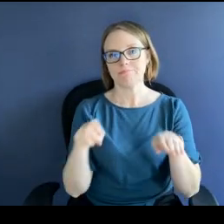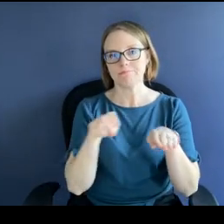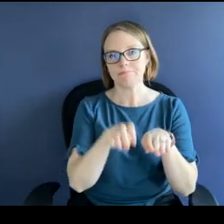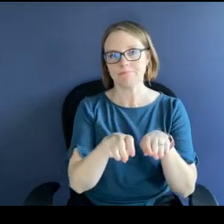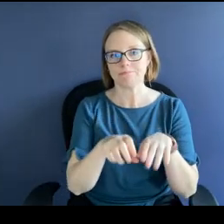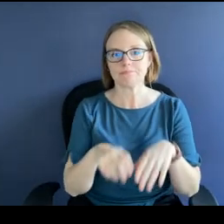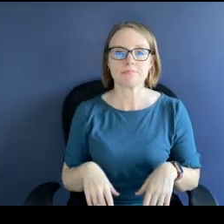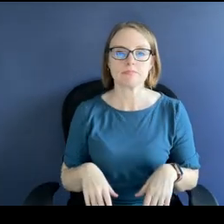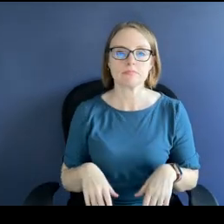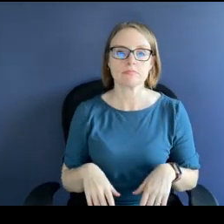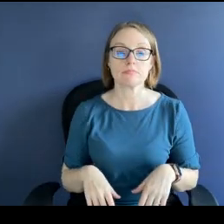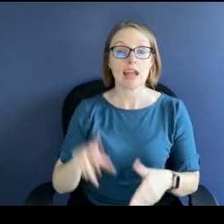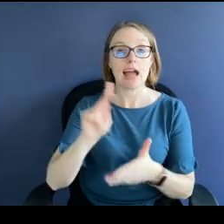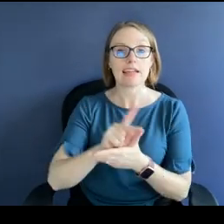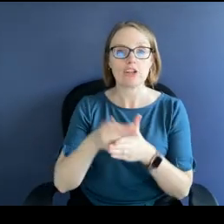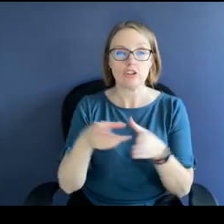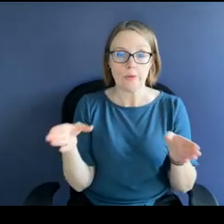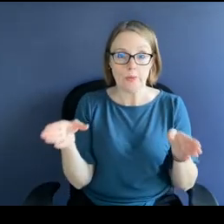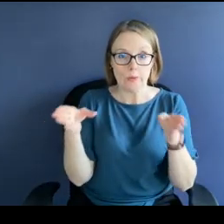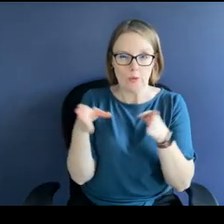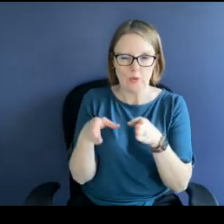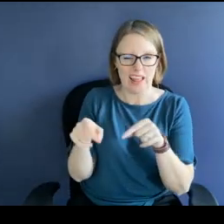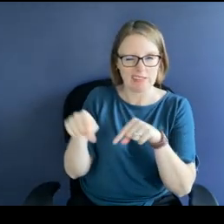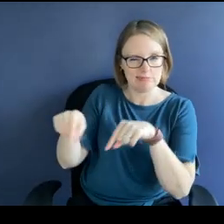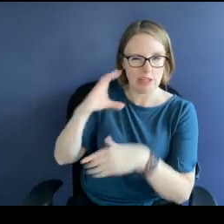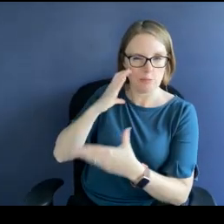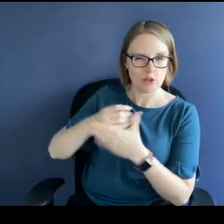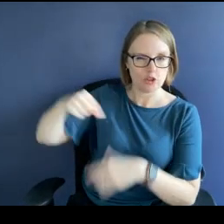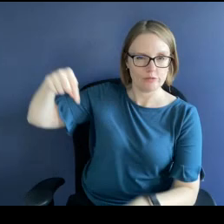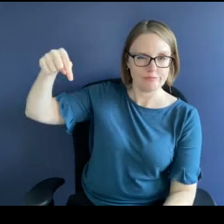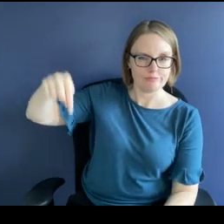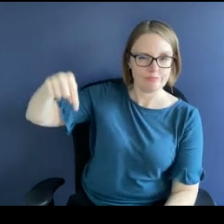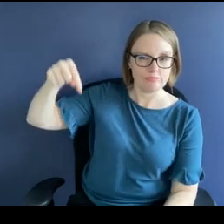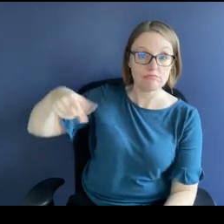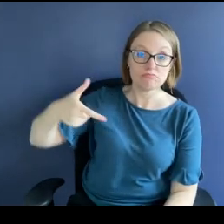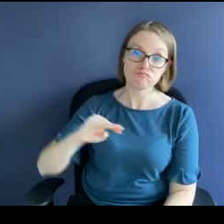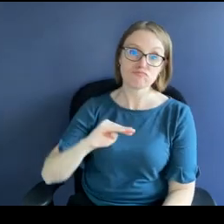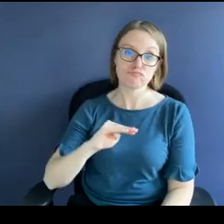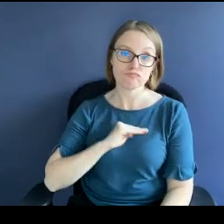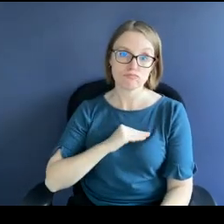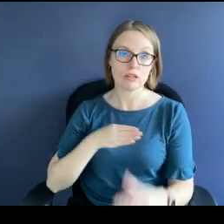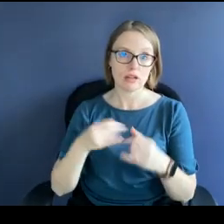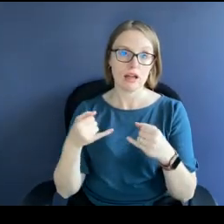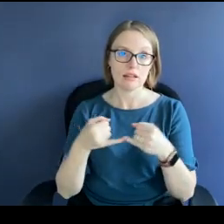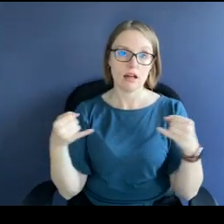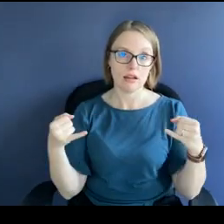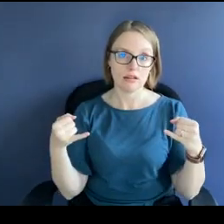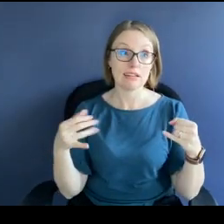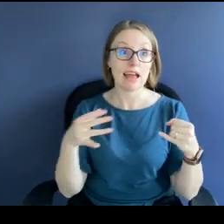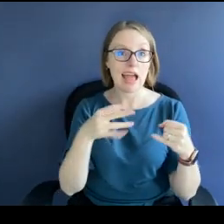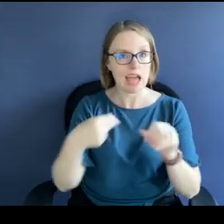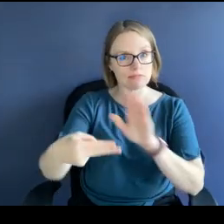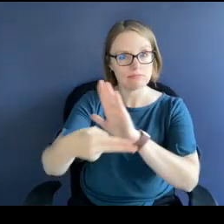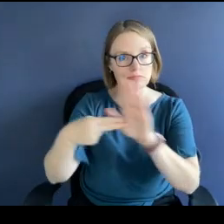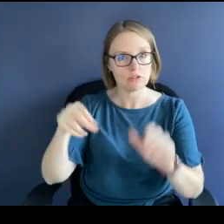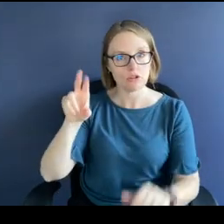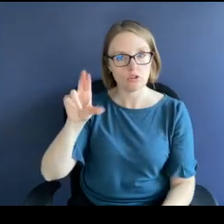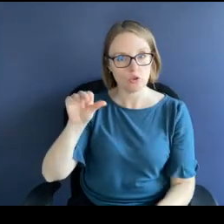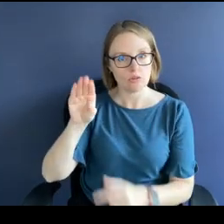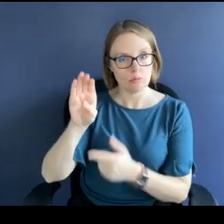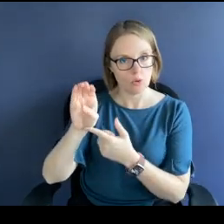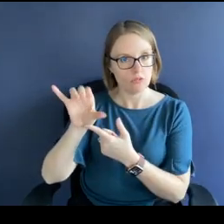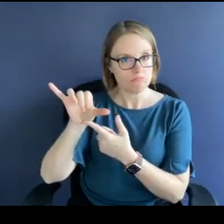A narrow kitchen, such as the one shown, meets the guidelines and is usable, but